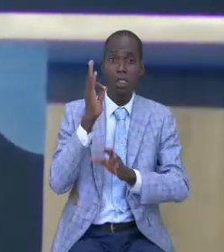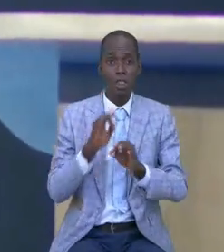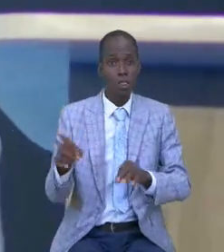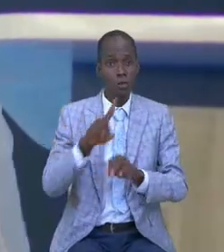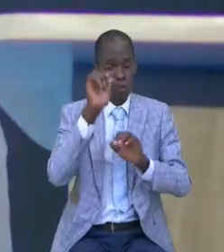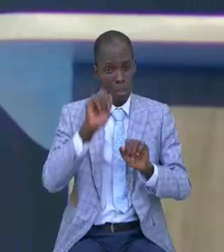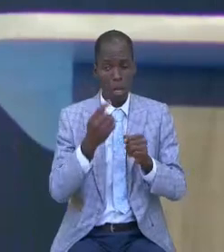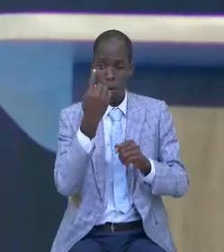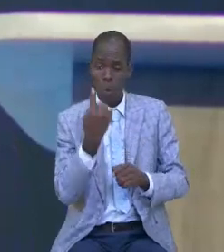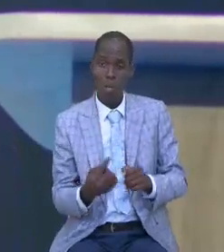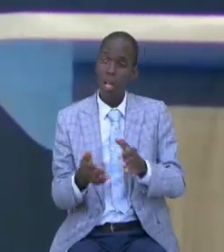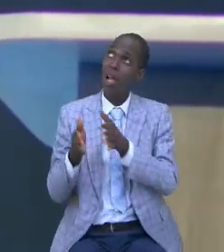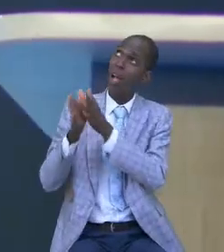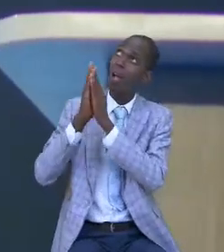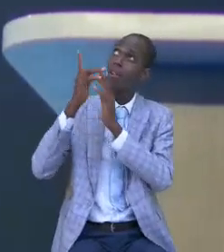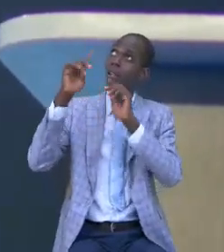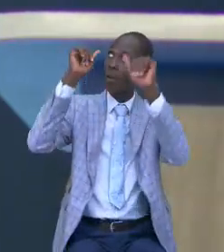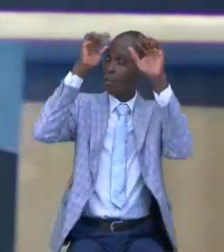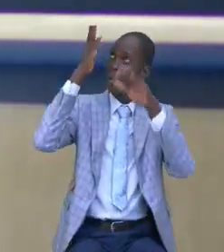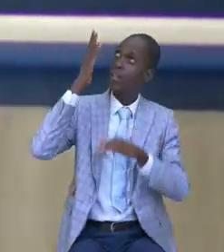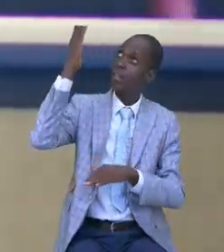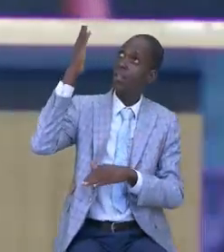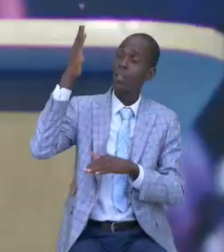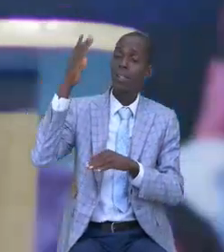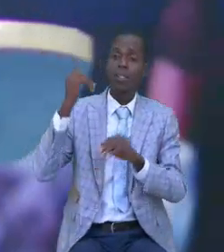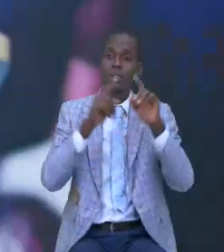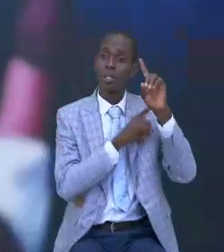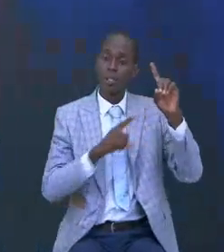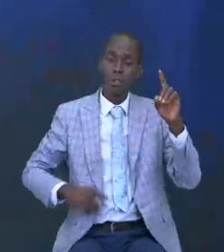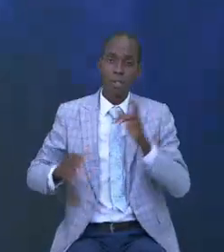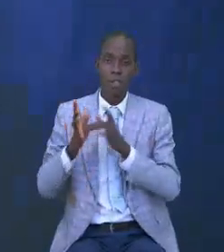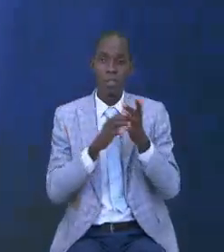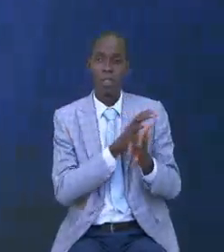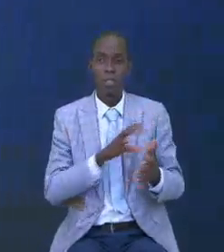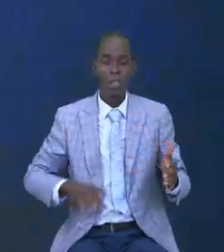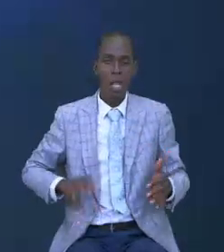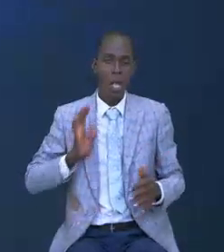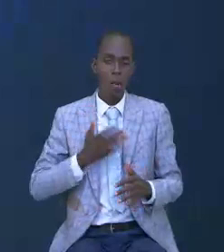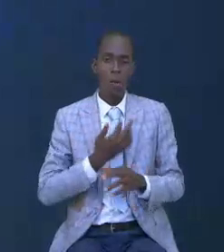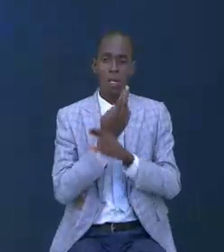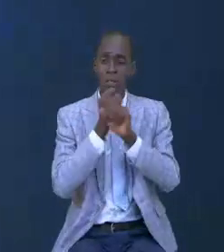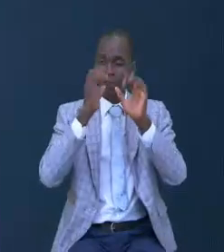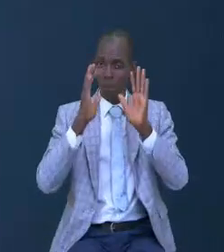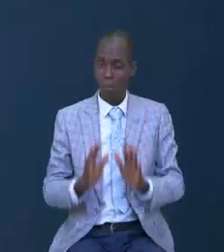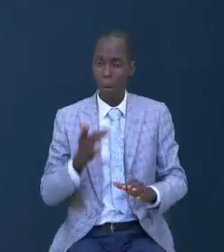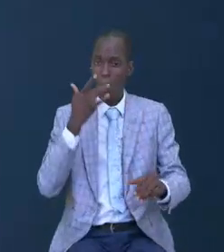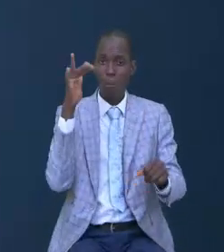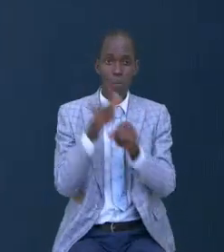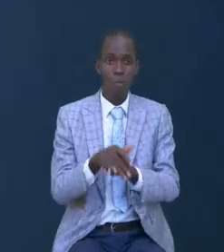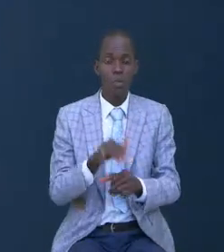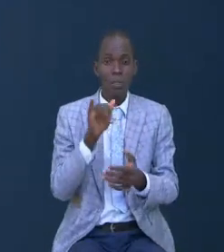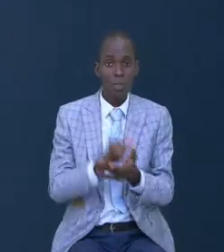only ask, the Father in heaven, the Lord Jesus Christ, our Redeemer, he says,